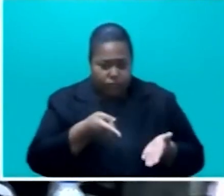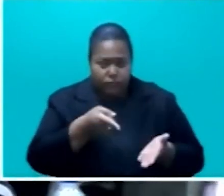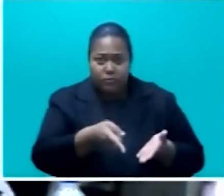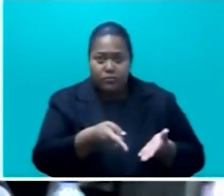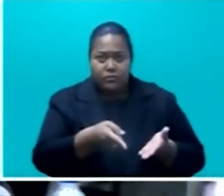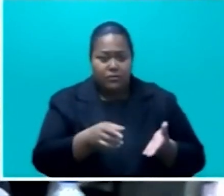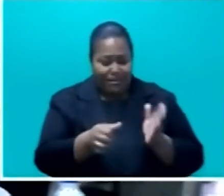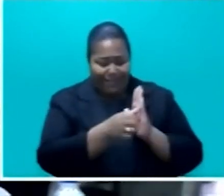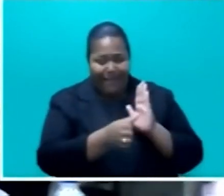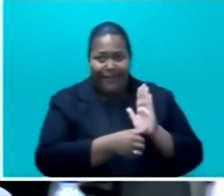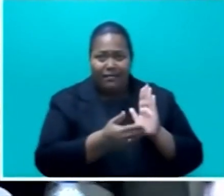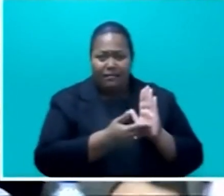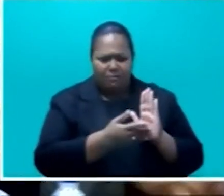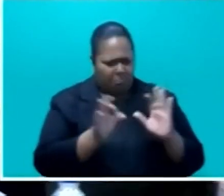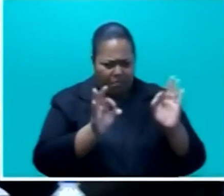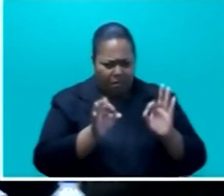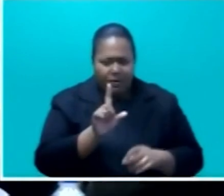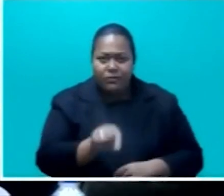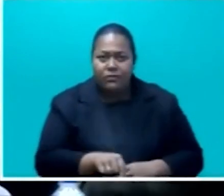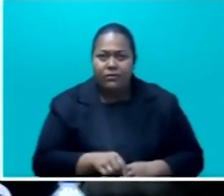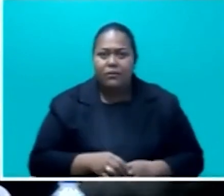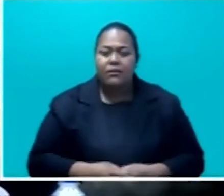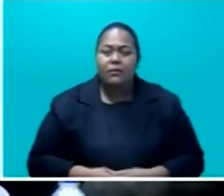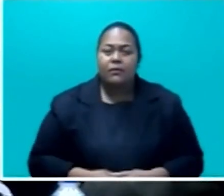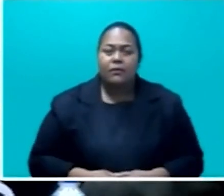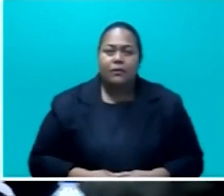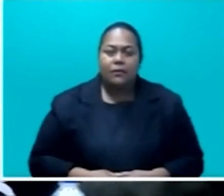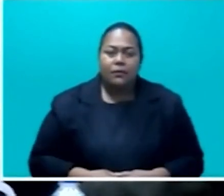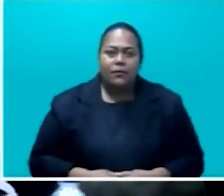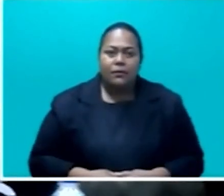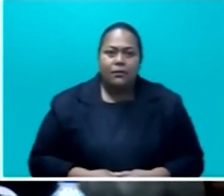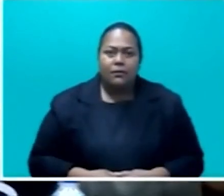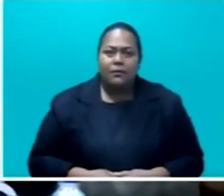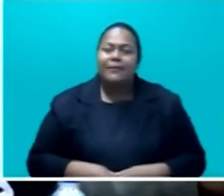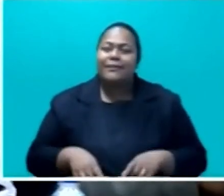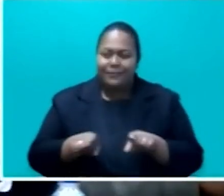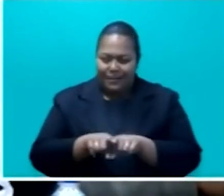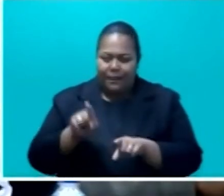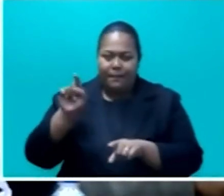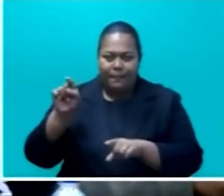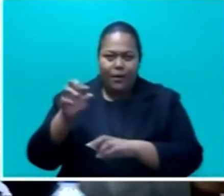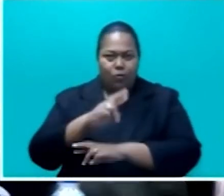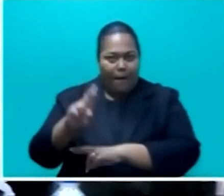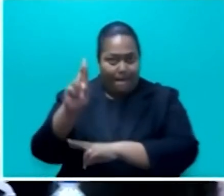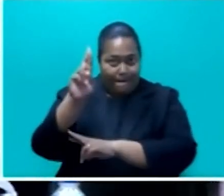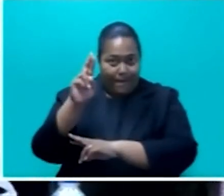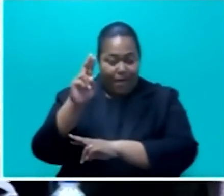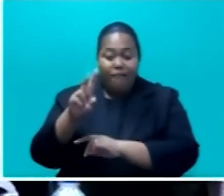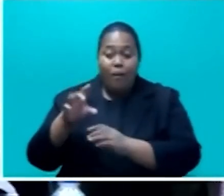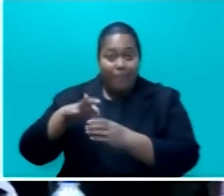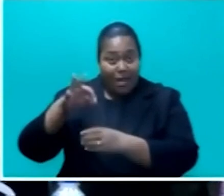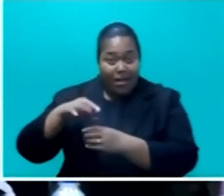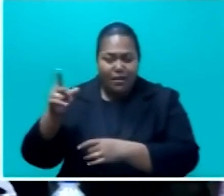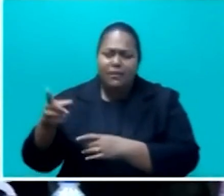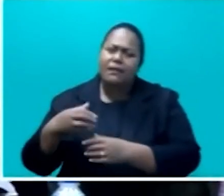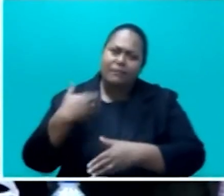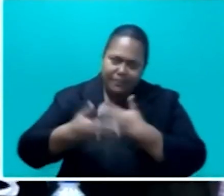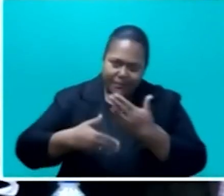Act. This was also stated by the MOG in its report, where it observed that the Fijian Elections